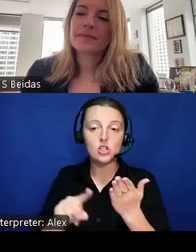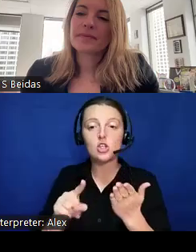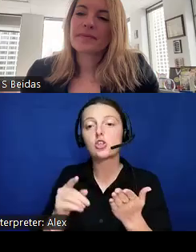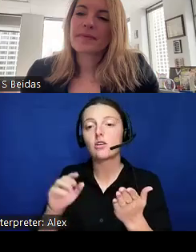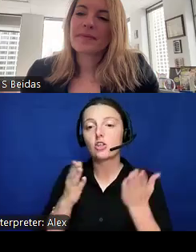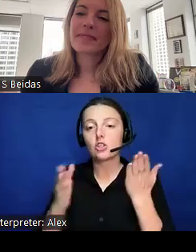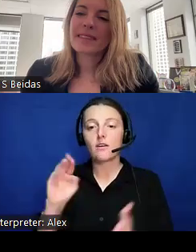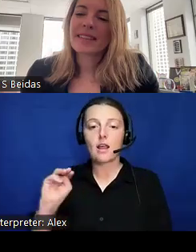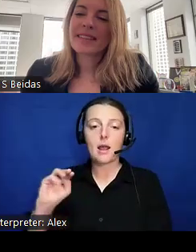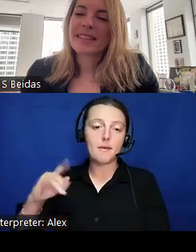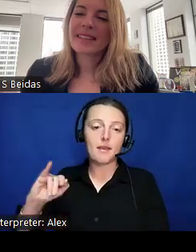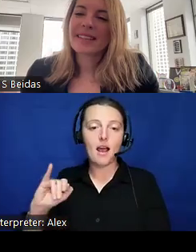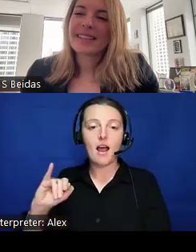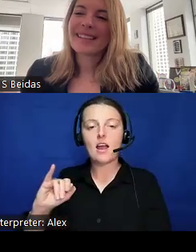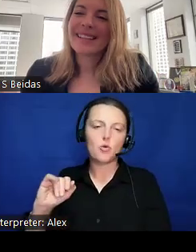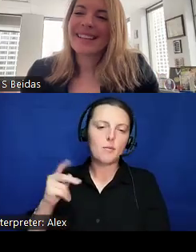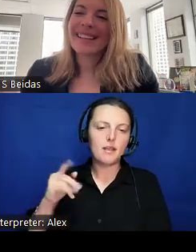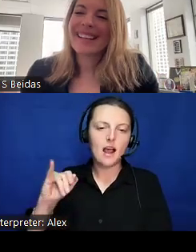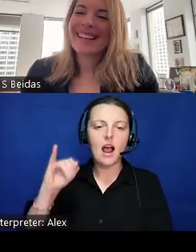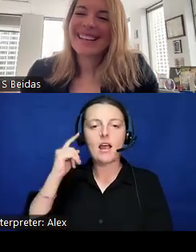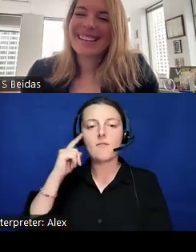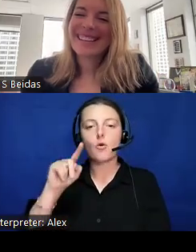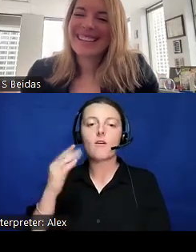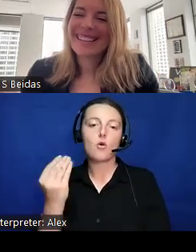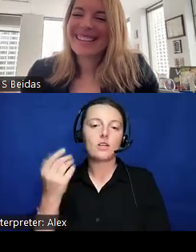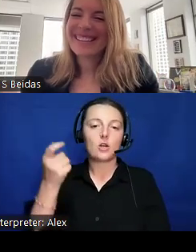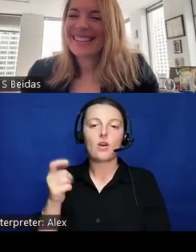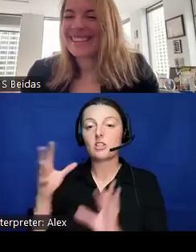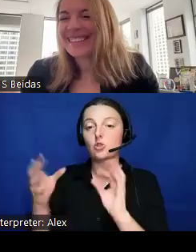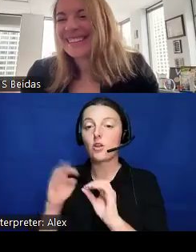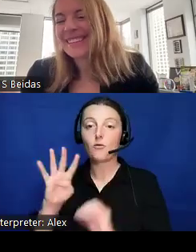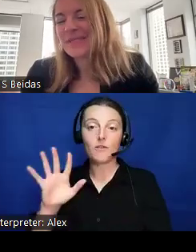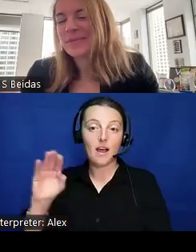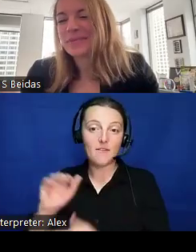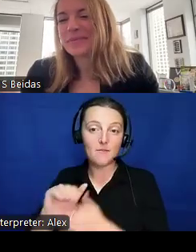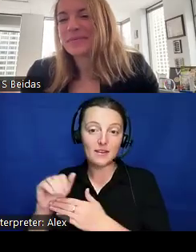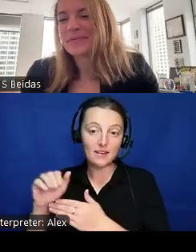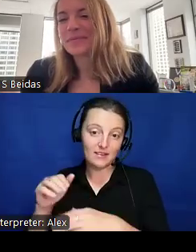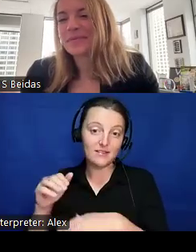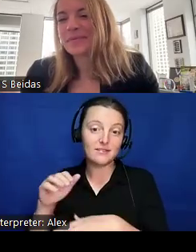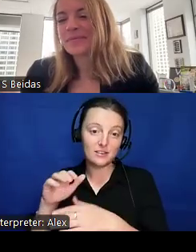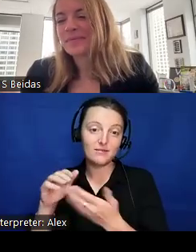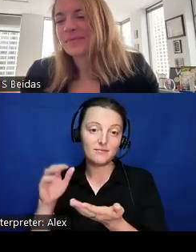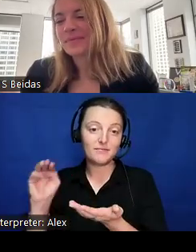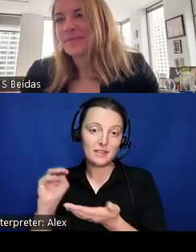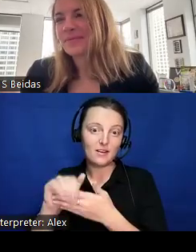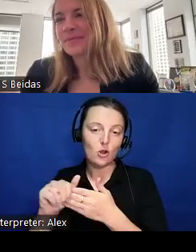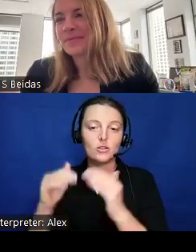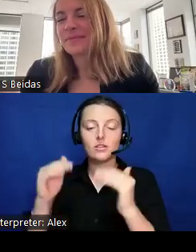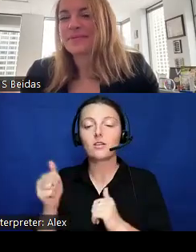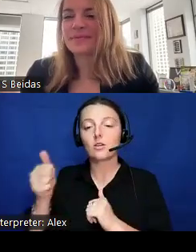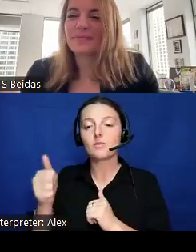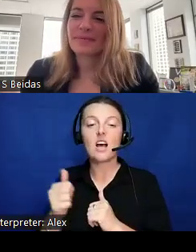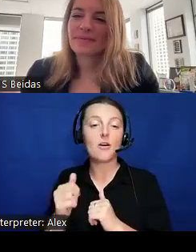I just started doing the math to see if our salaries comprise $45 million. Probably not. She has been identified as one of the top 10 implementation